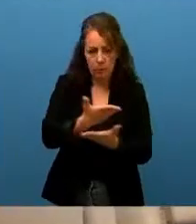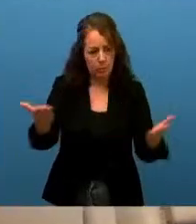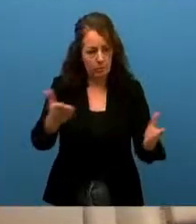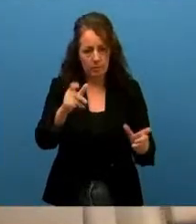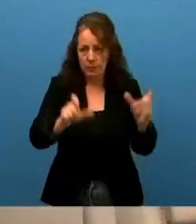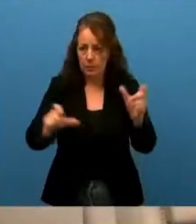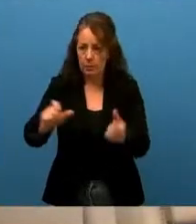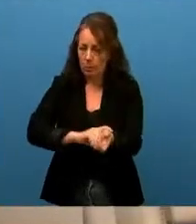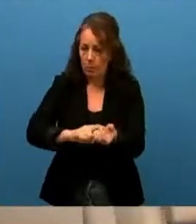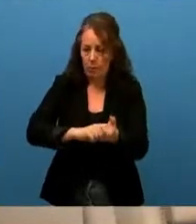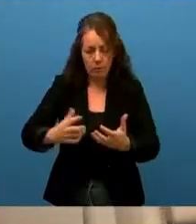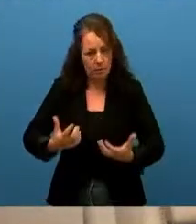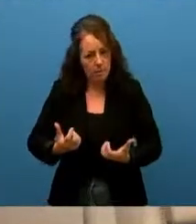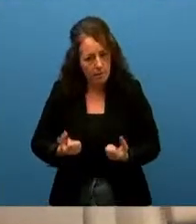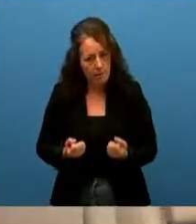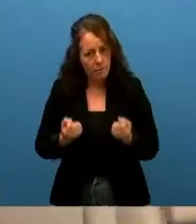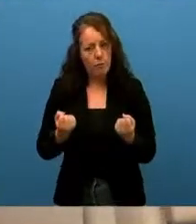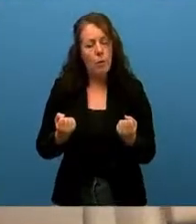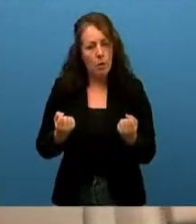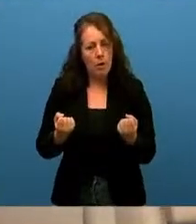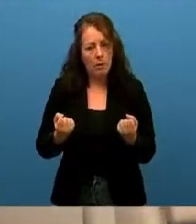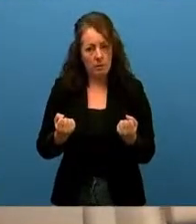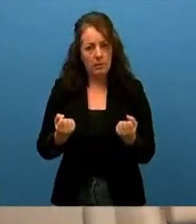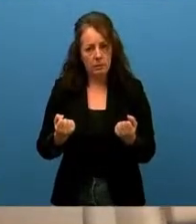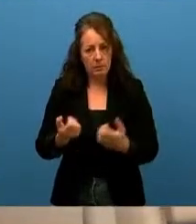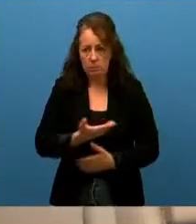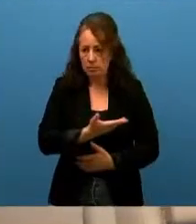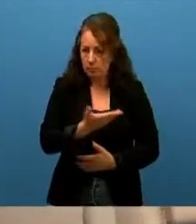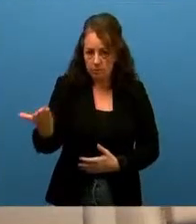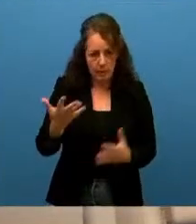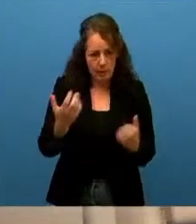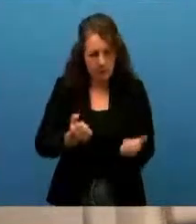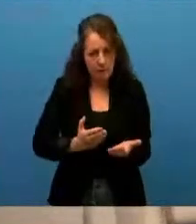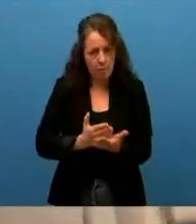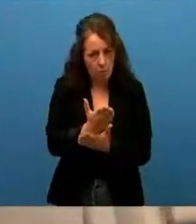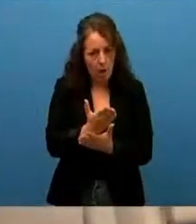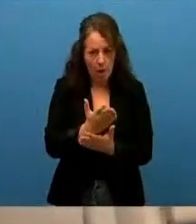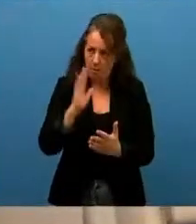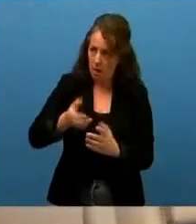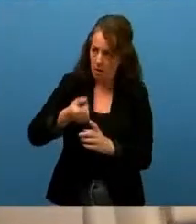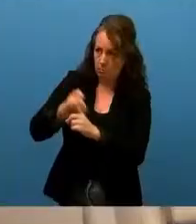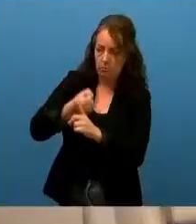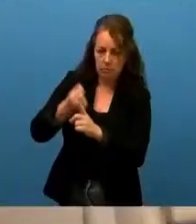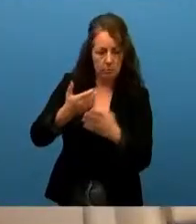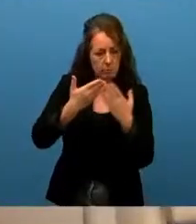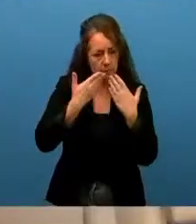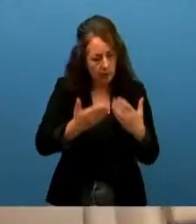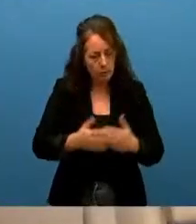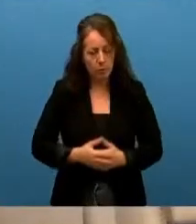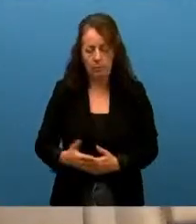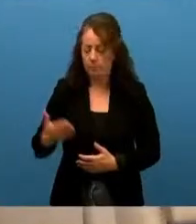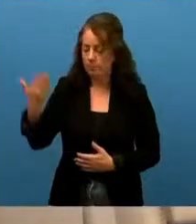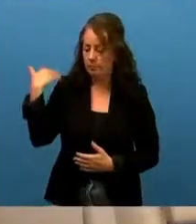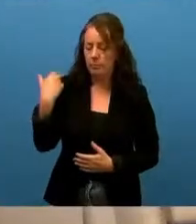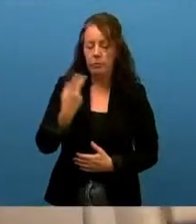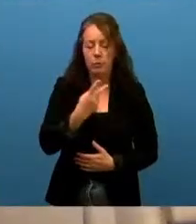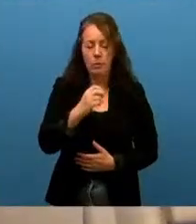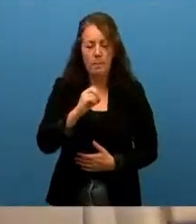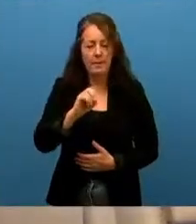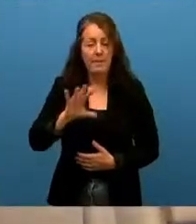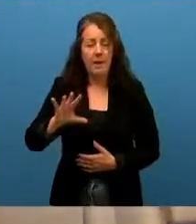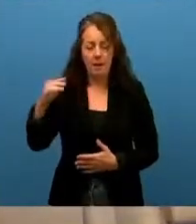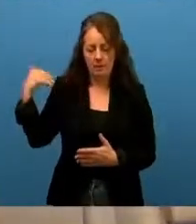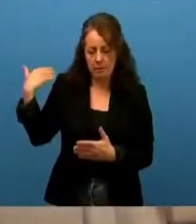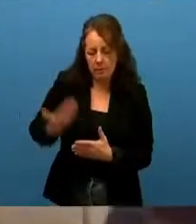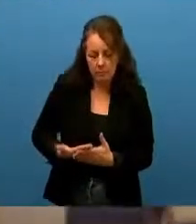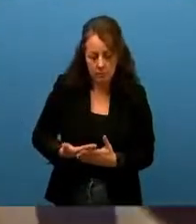the efforts of all Indigenous people in their efforts in the implementation and defense of their rights. Starting in 2005,